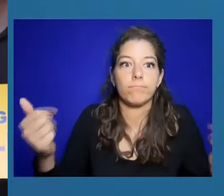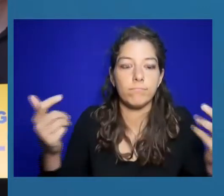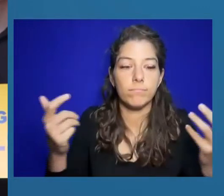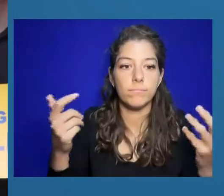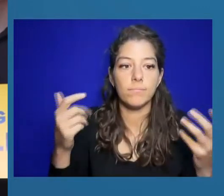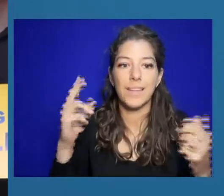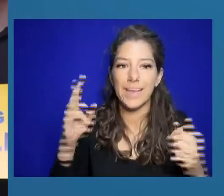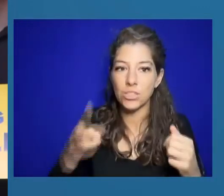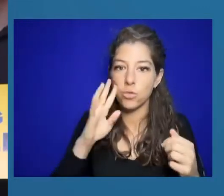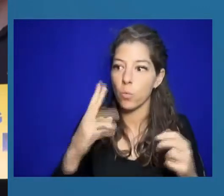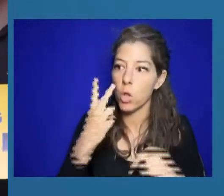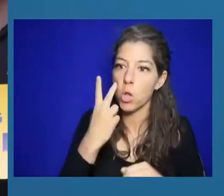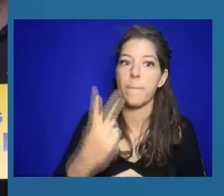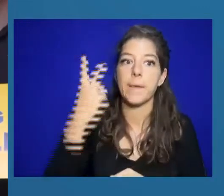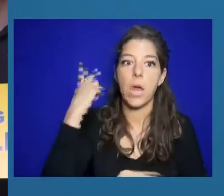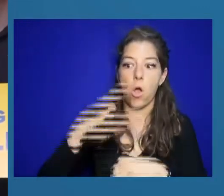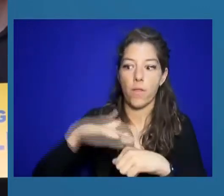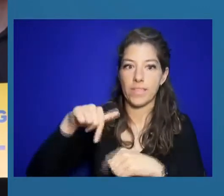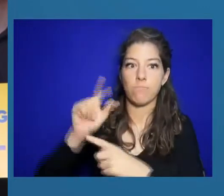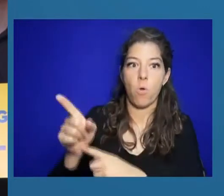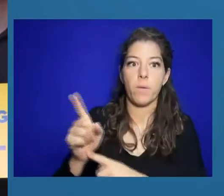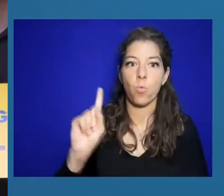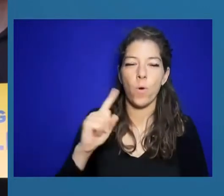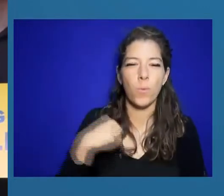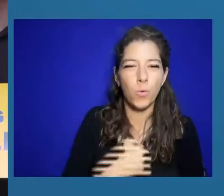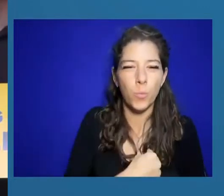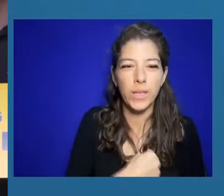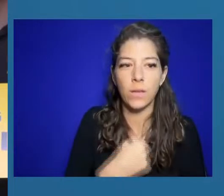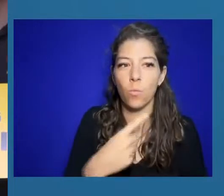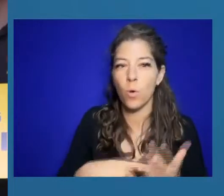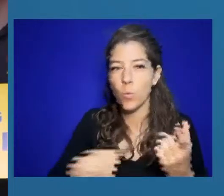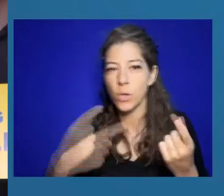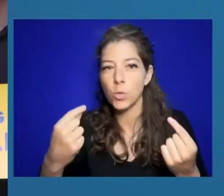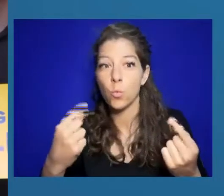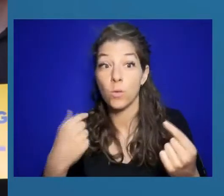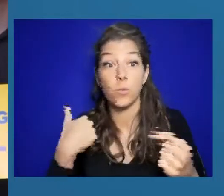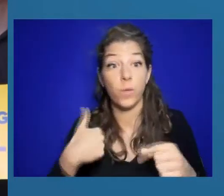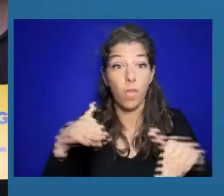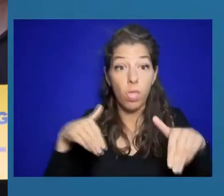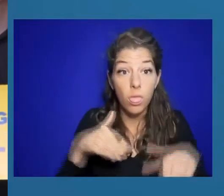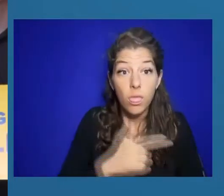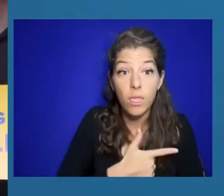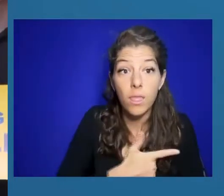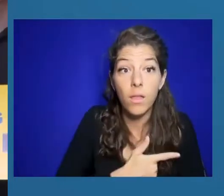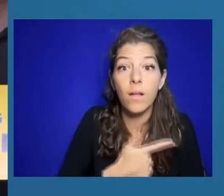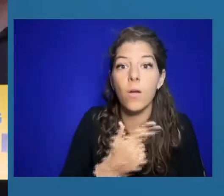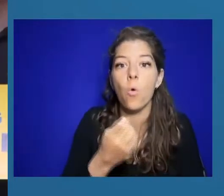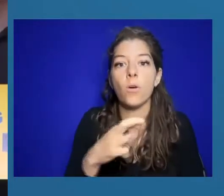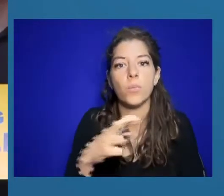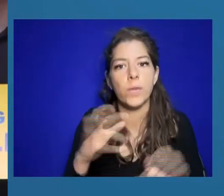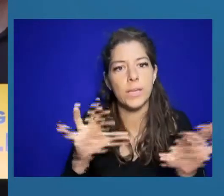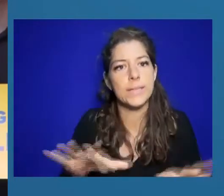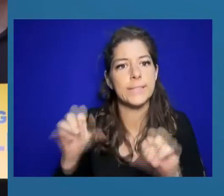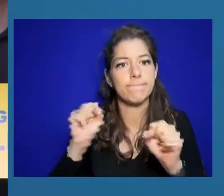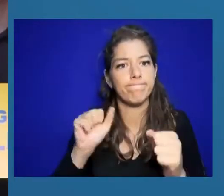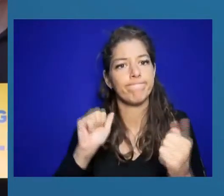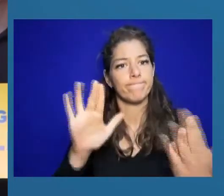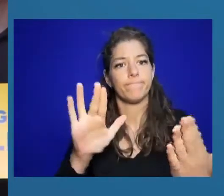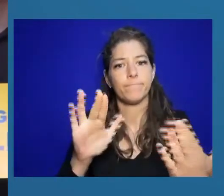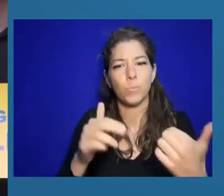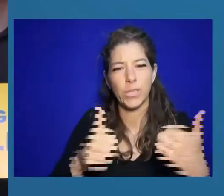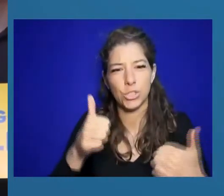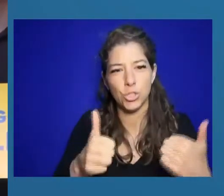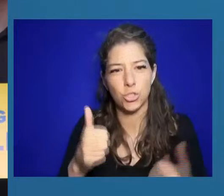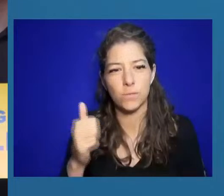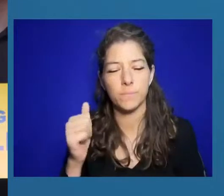moment. Where were we? What did we do? Were we complacent? Did we cower? We stand up and fight.